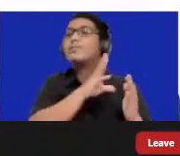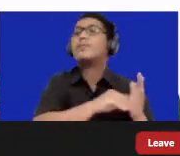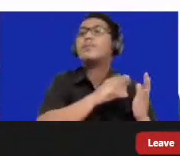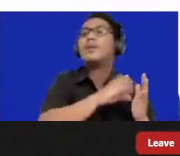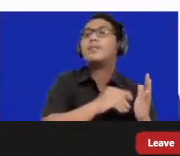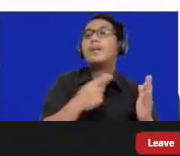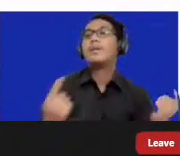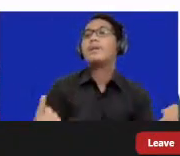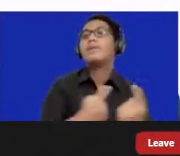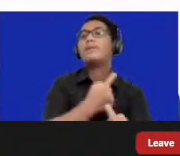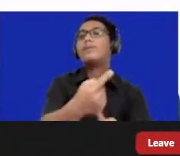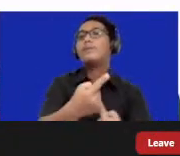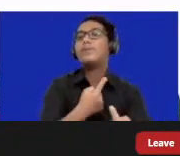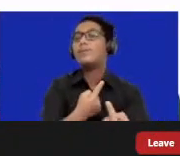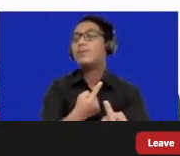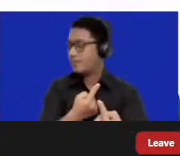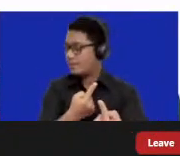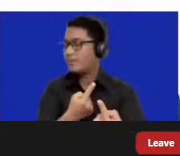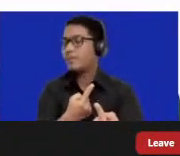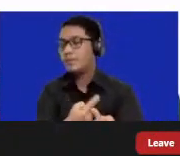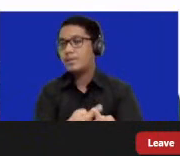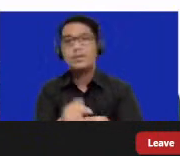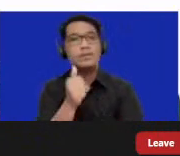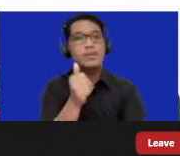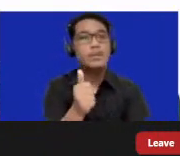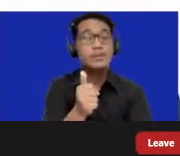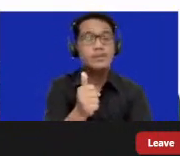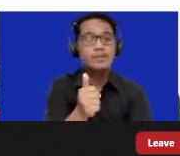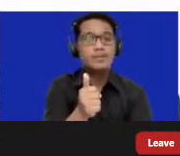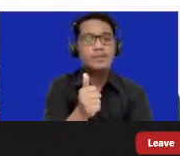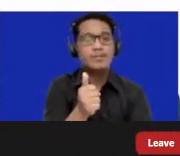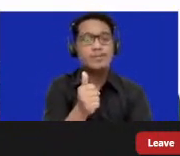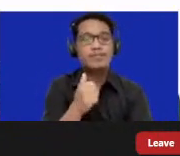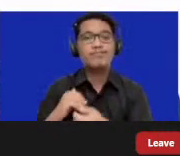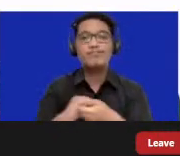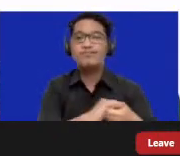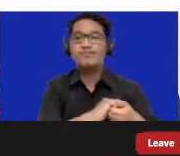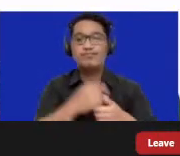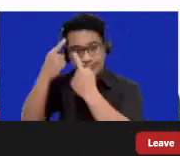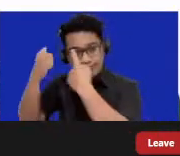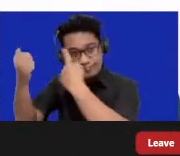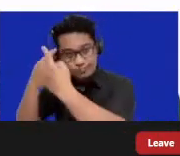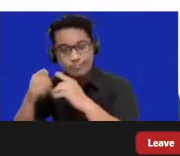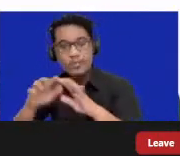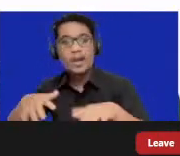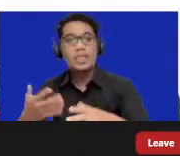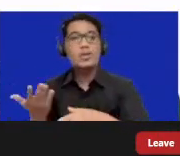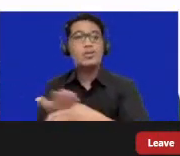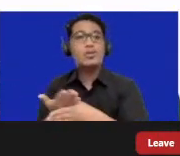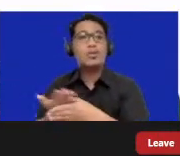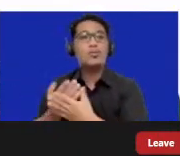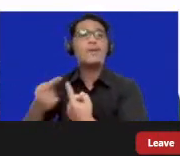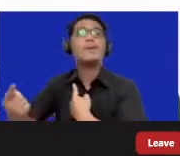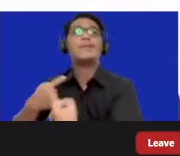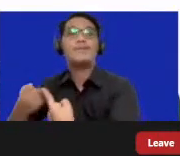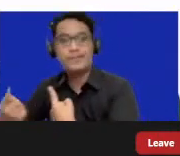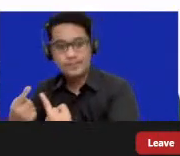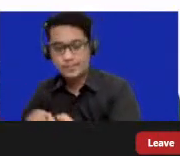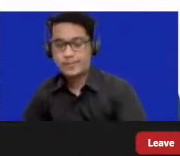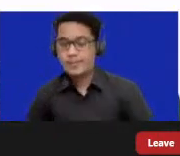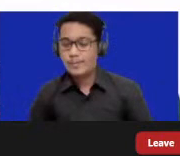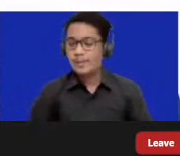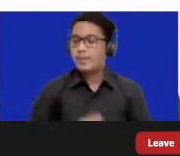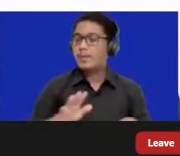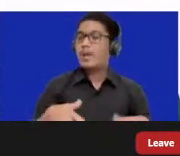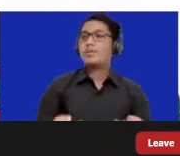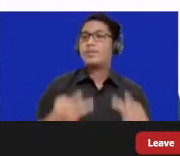systems and exchange, and then see where the countries would want to hear more